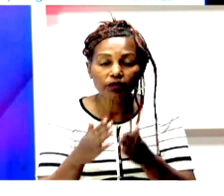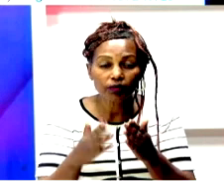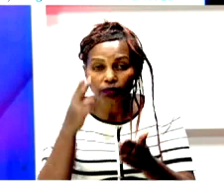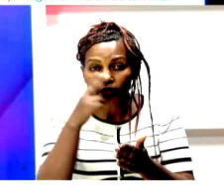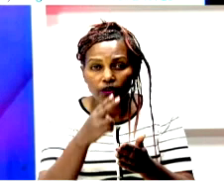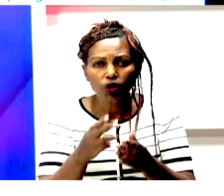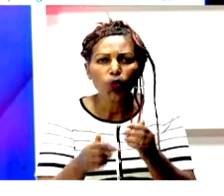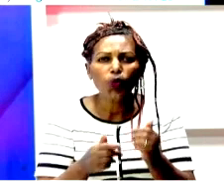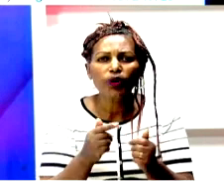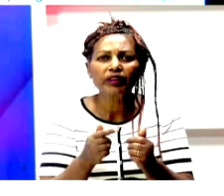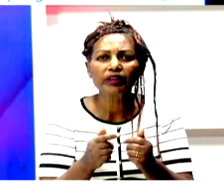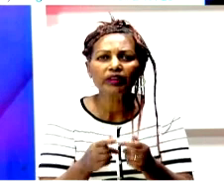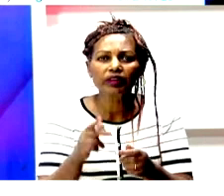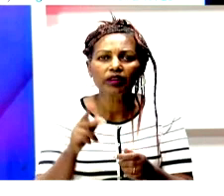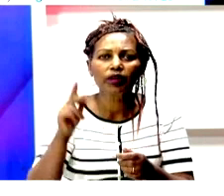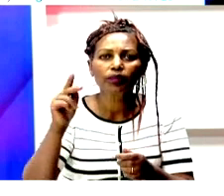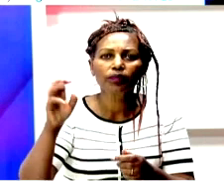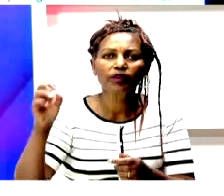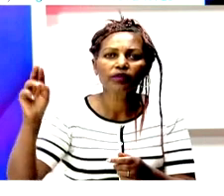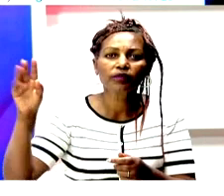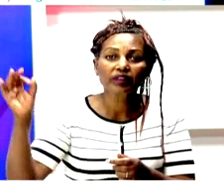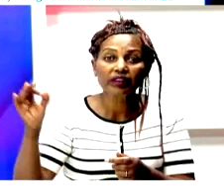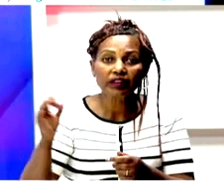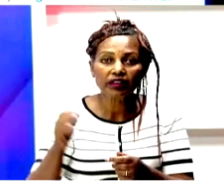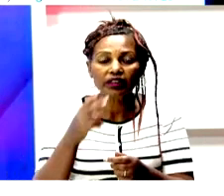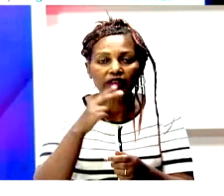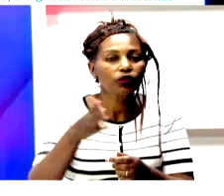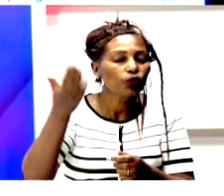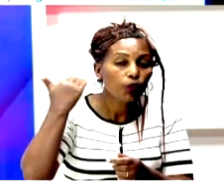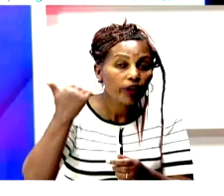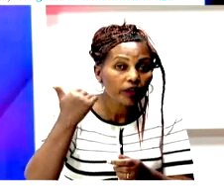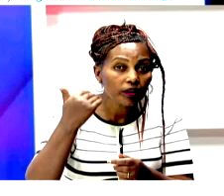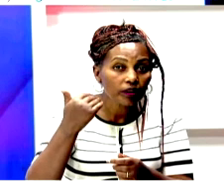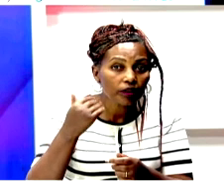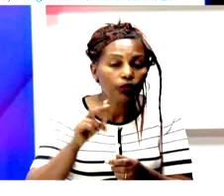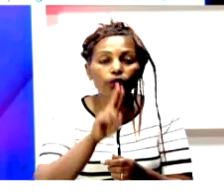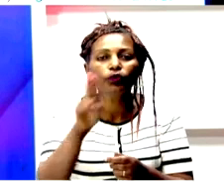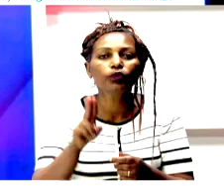for past perfect tense, will be for future tense.